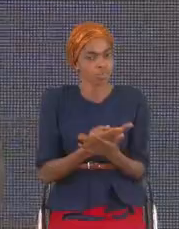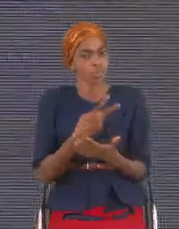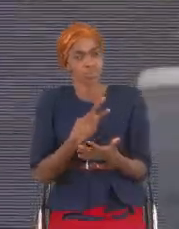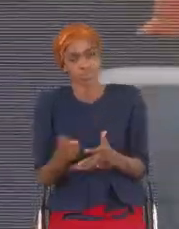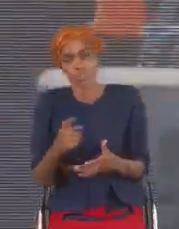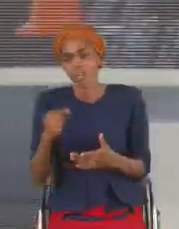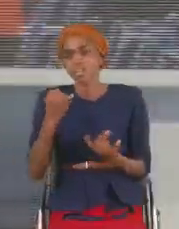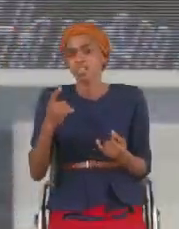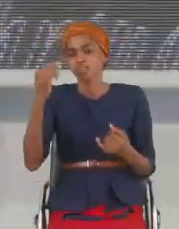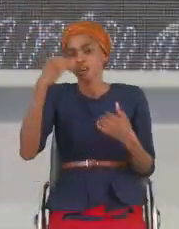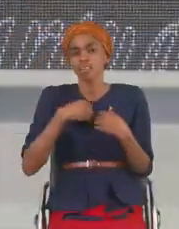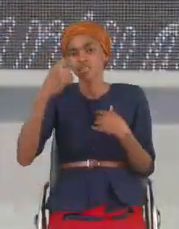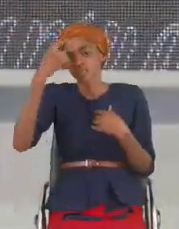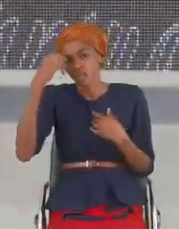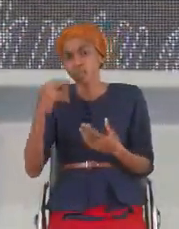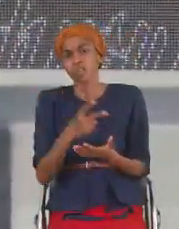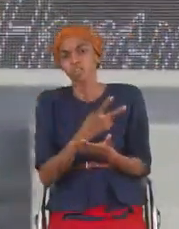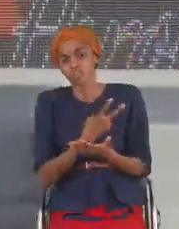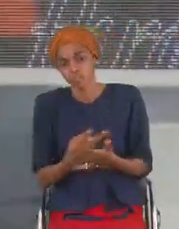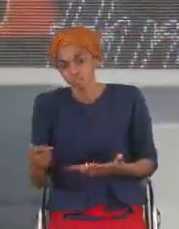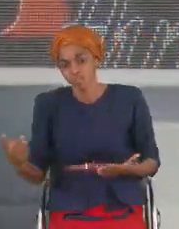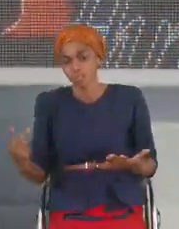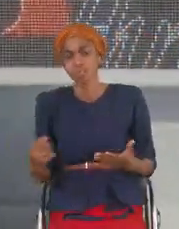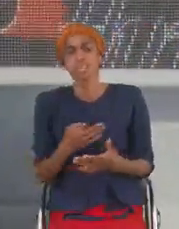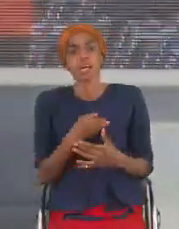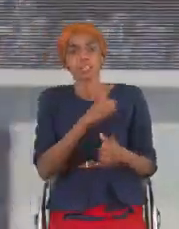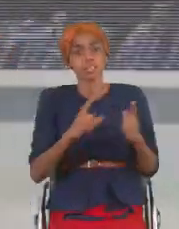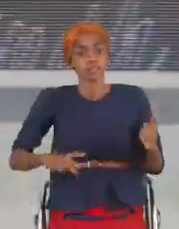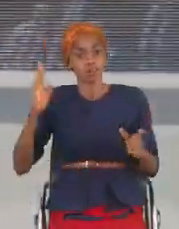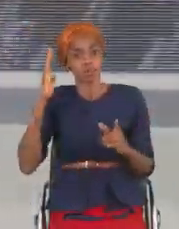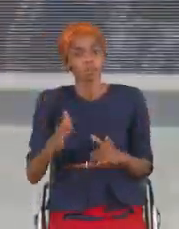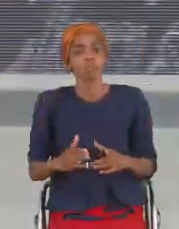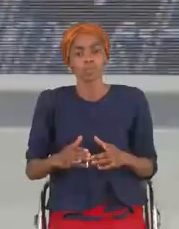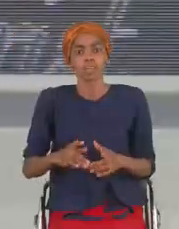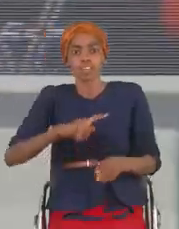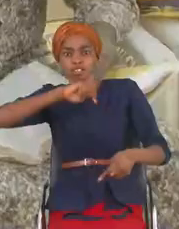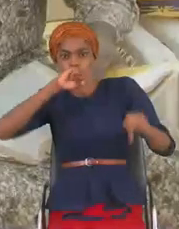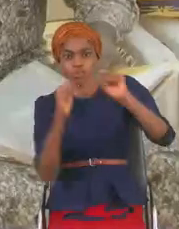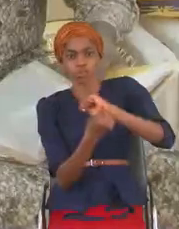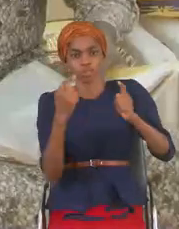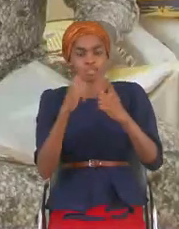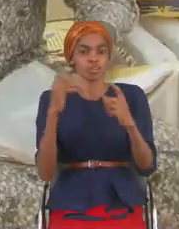have the mindset of being a victim, the Lord will turn you to a victor.